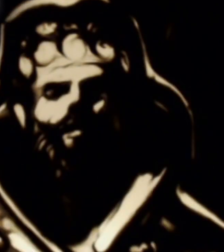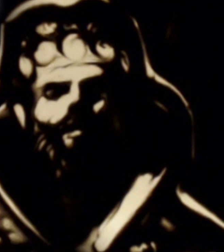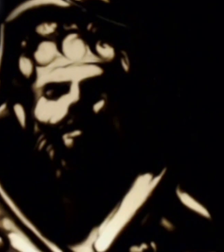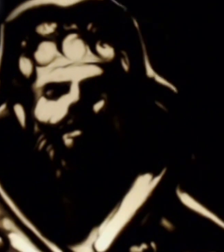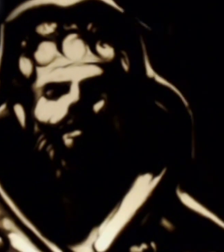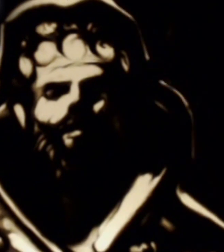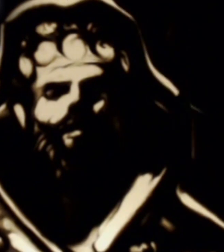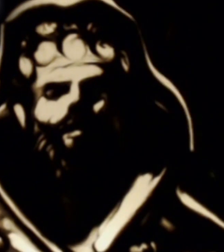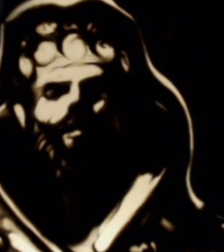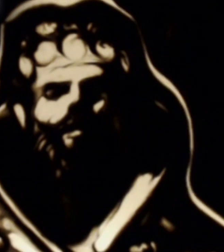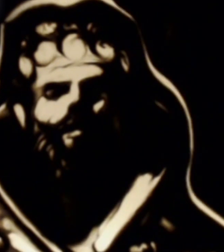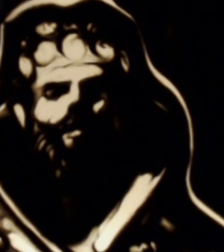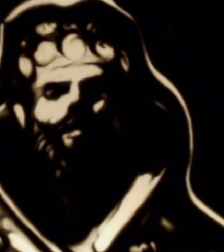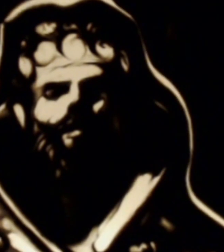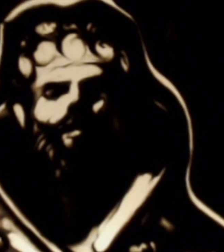forever.